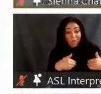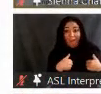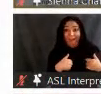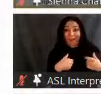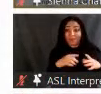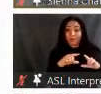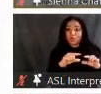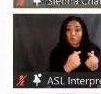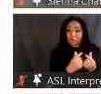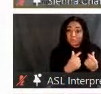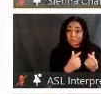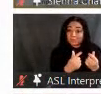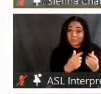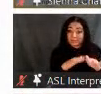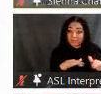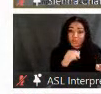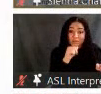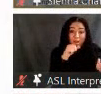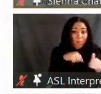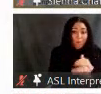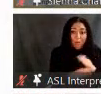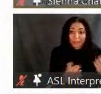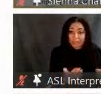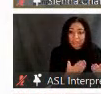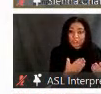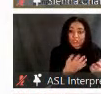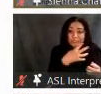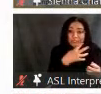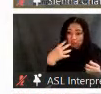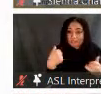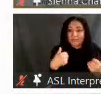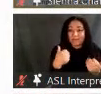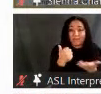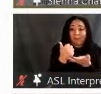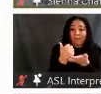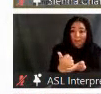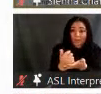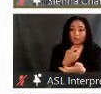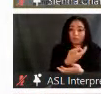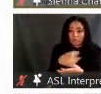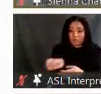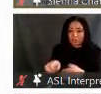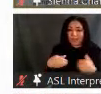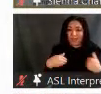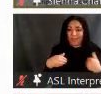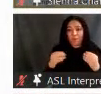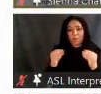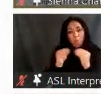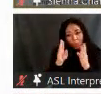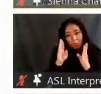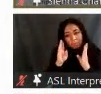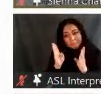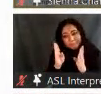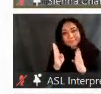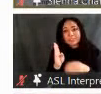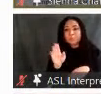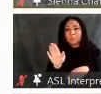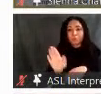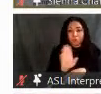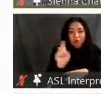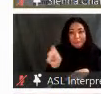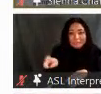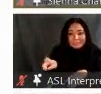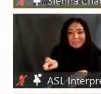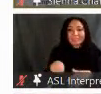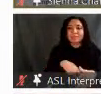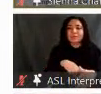here, that are immigrant, and help them transition by having more attention, pay attention to what they need, pay